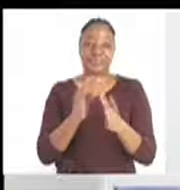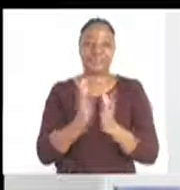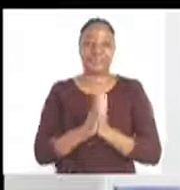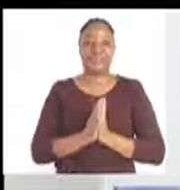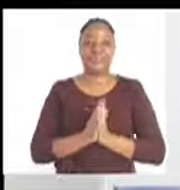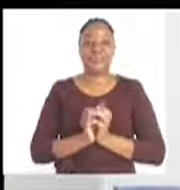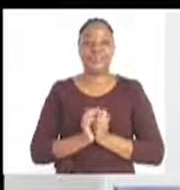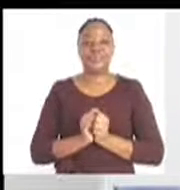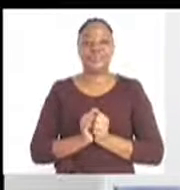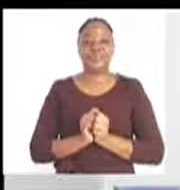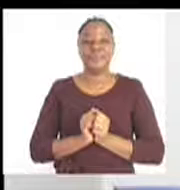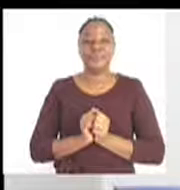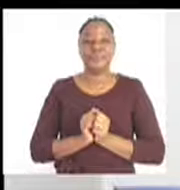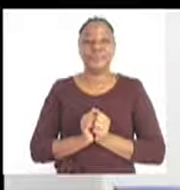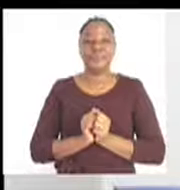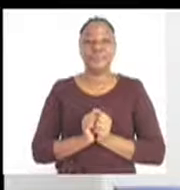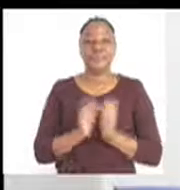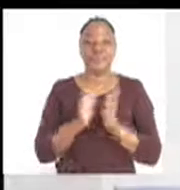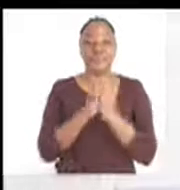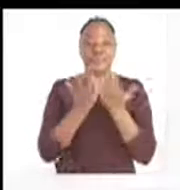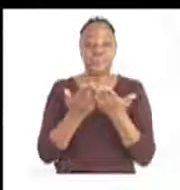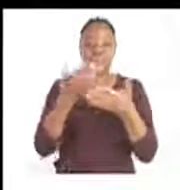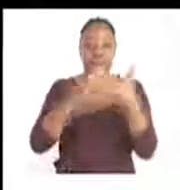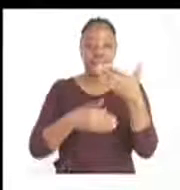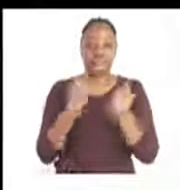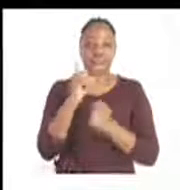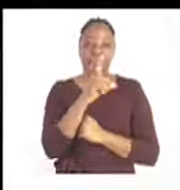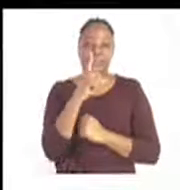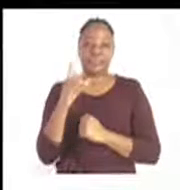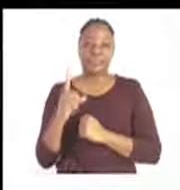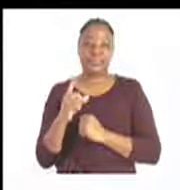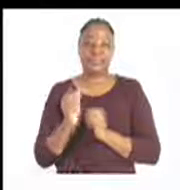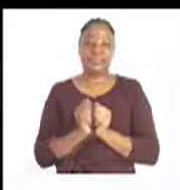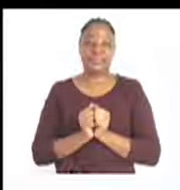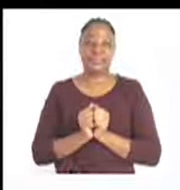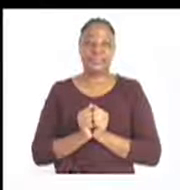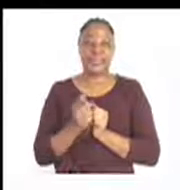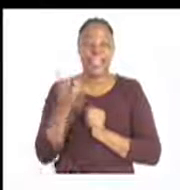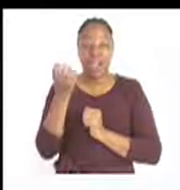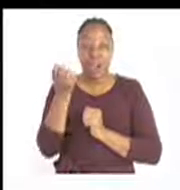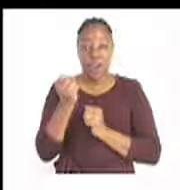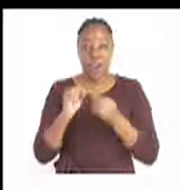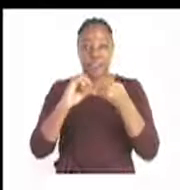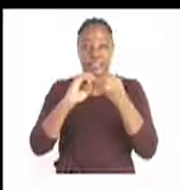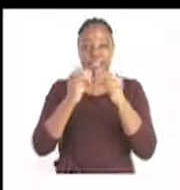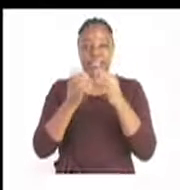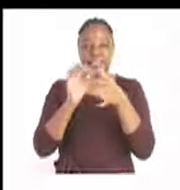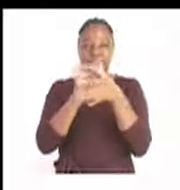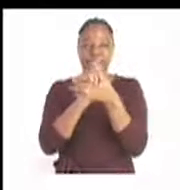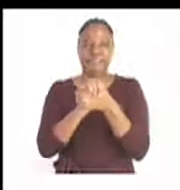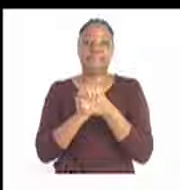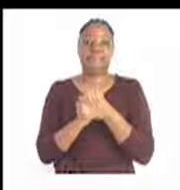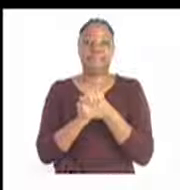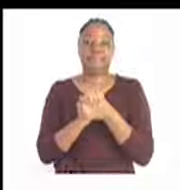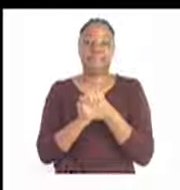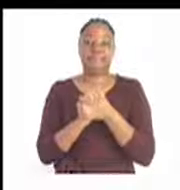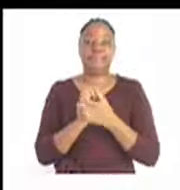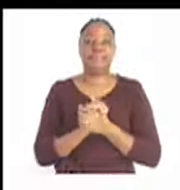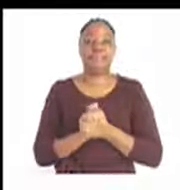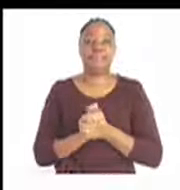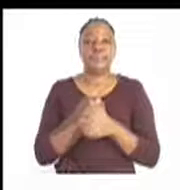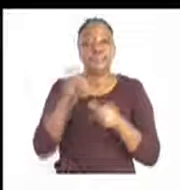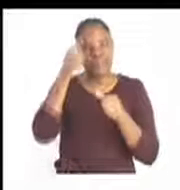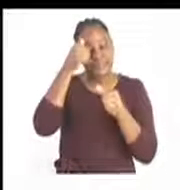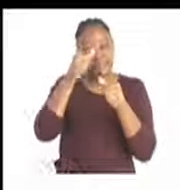next exercise rather, on page 11. On page 11, we have number bonds. Now remember,